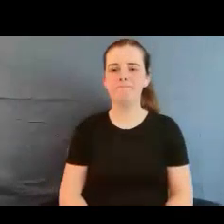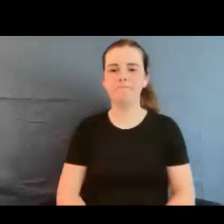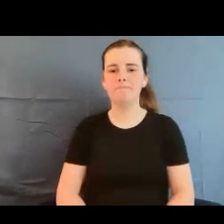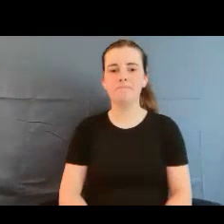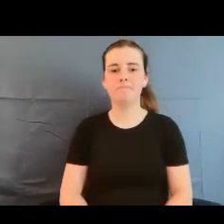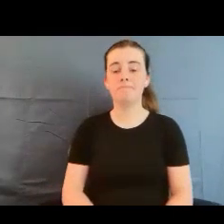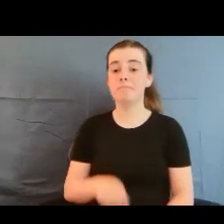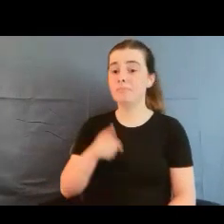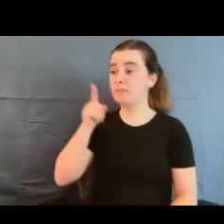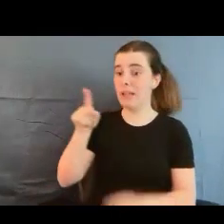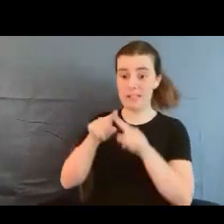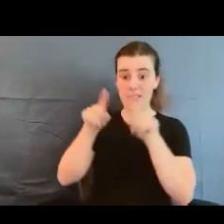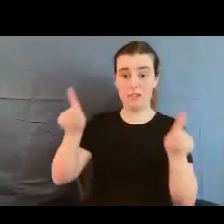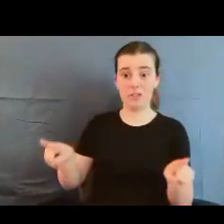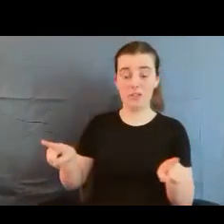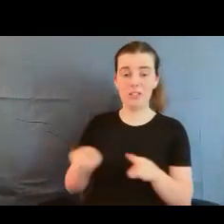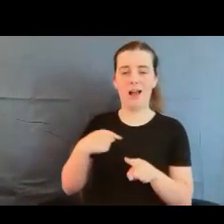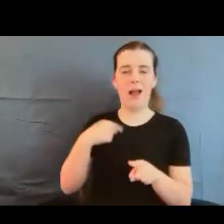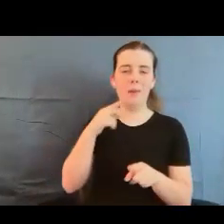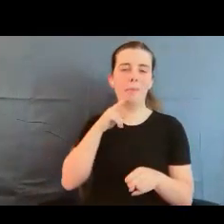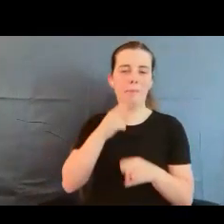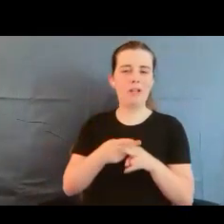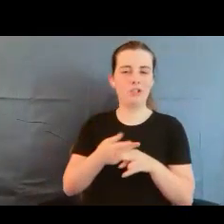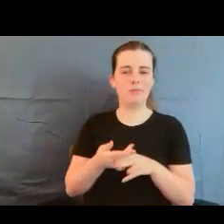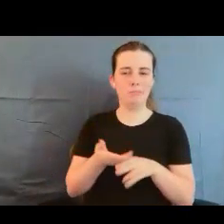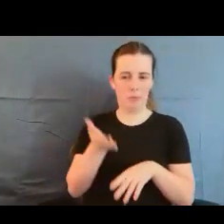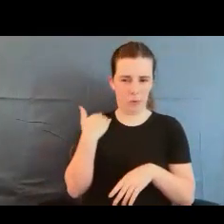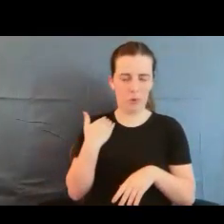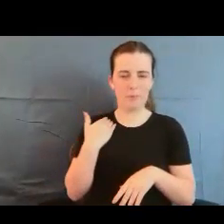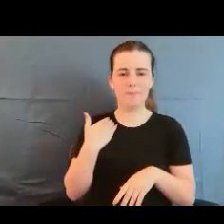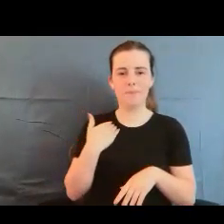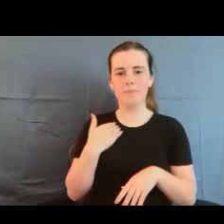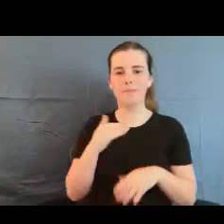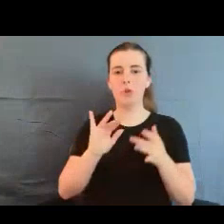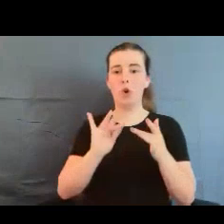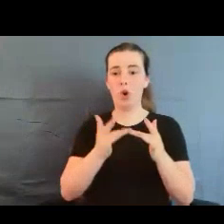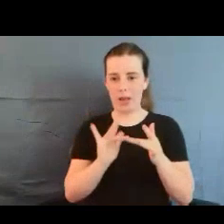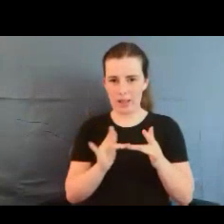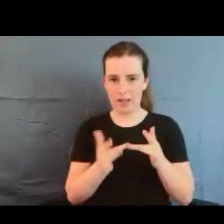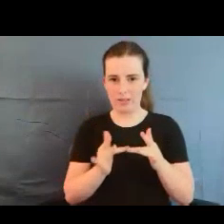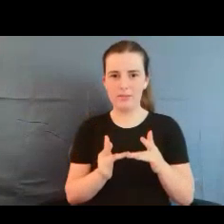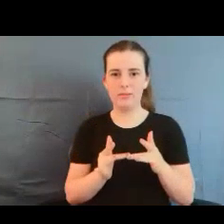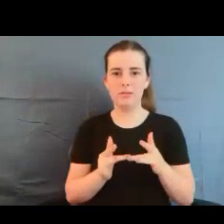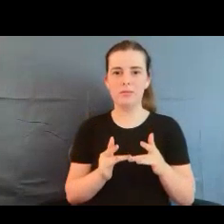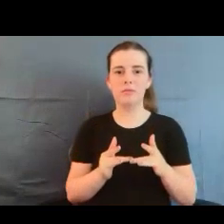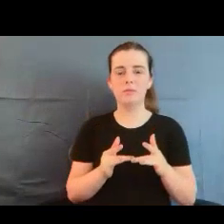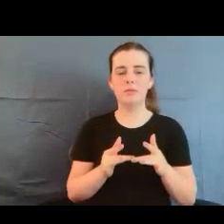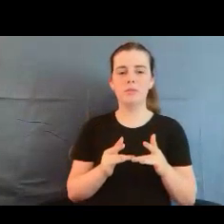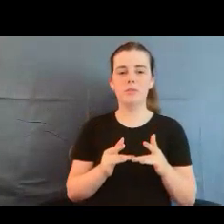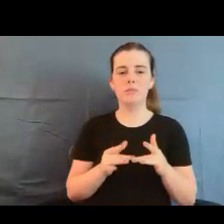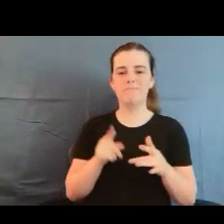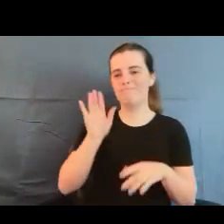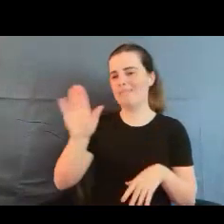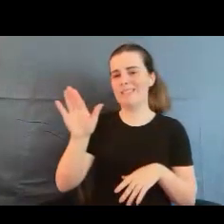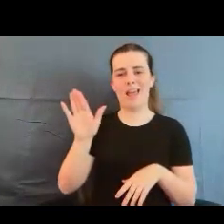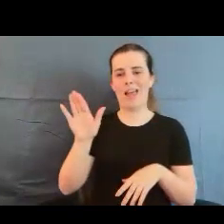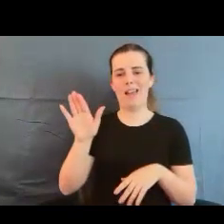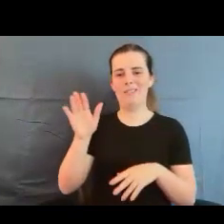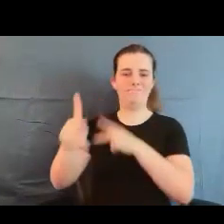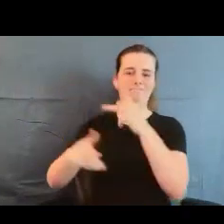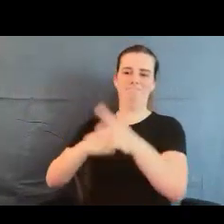This is the sheet I mentioned earlier. It's on the UTMB Speedgoat site, so you can go grab this right away, but it's their version of just like